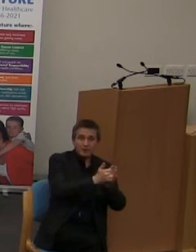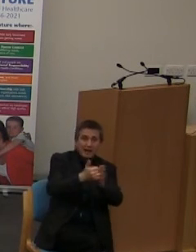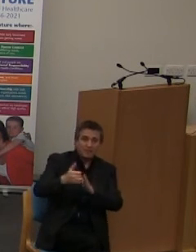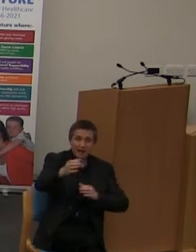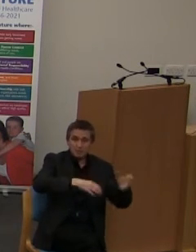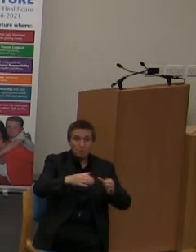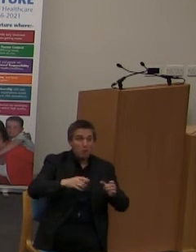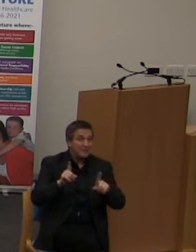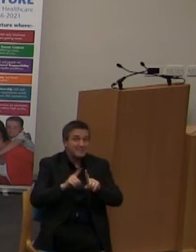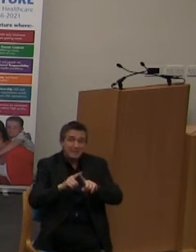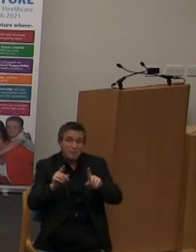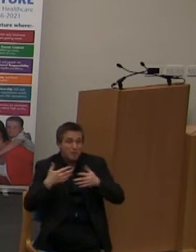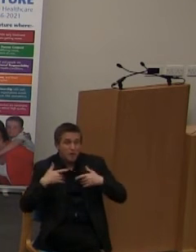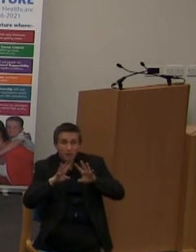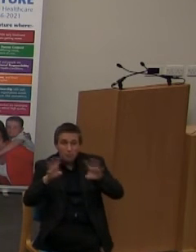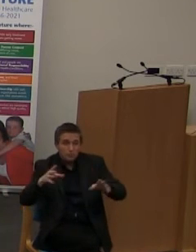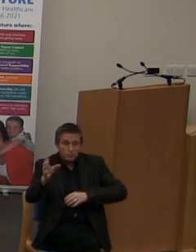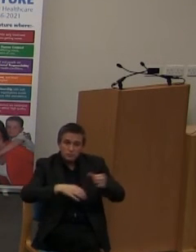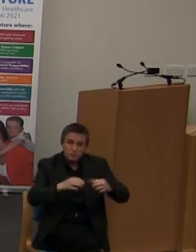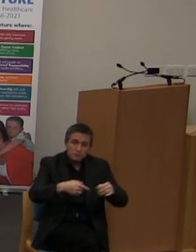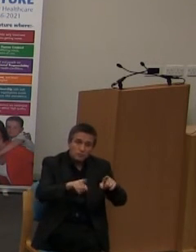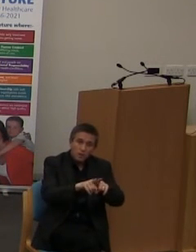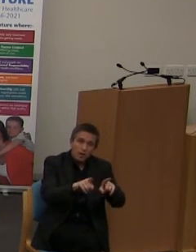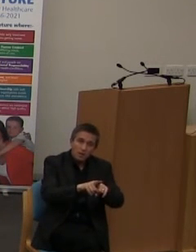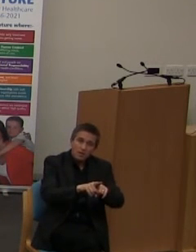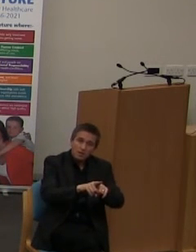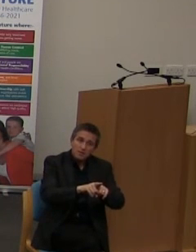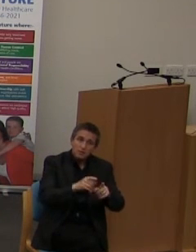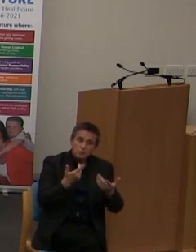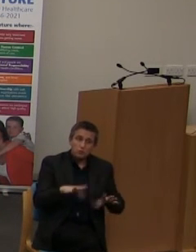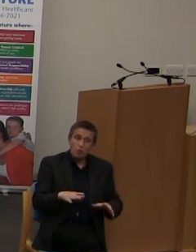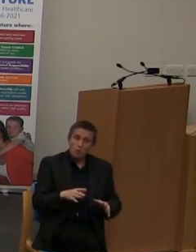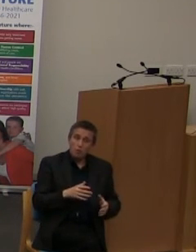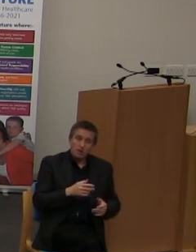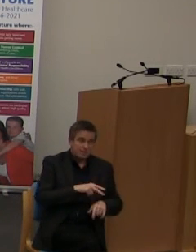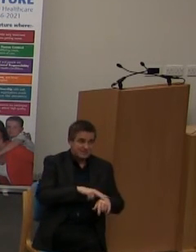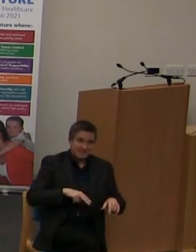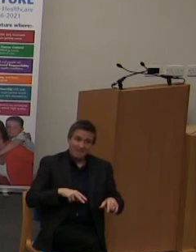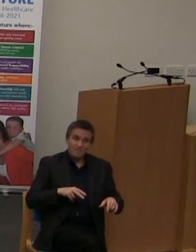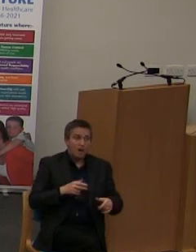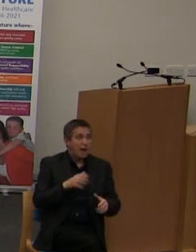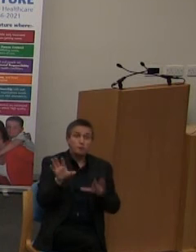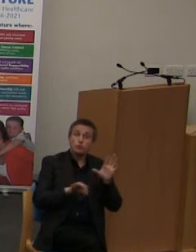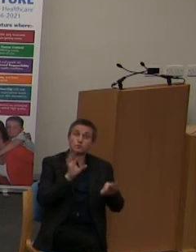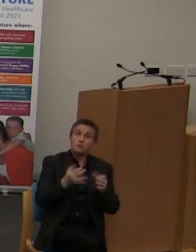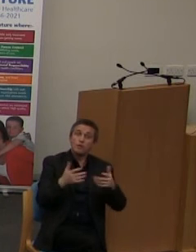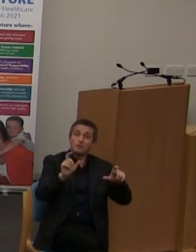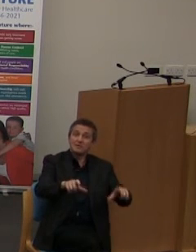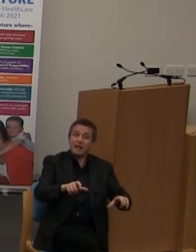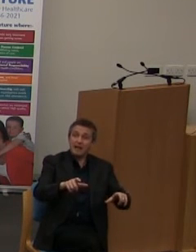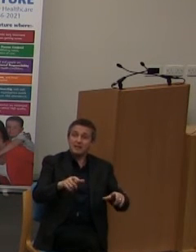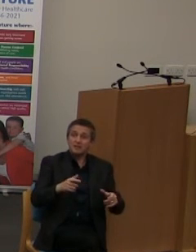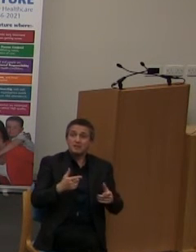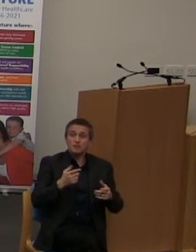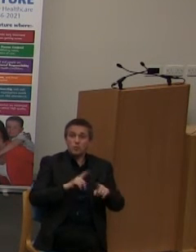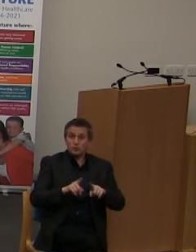were doing exactly the same thing. So, you know, it's a buyer's market out there. So eventually we got staff. But what we did notice, a lot of our own staff were